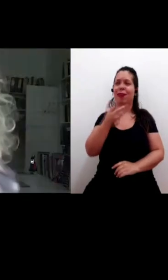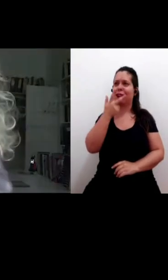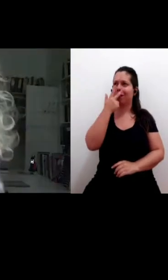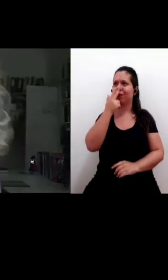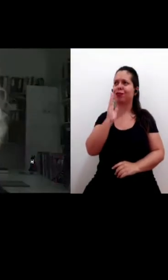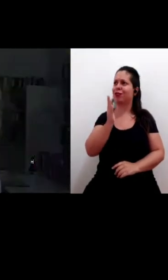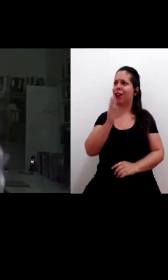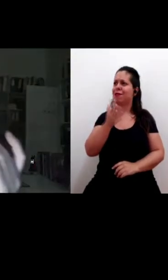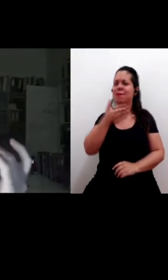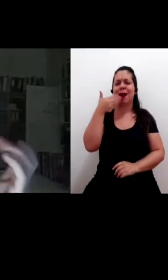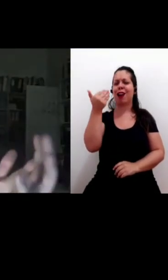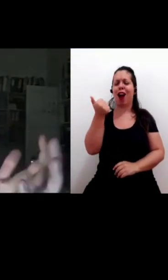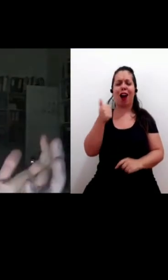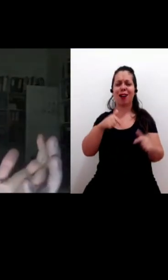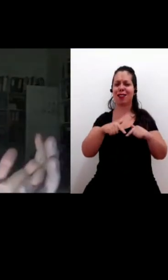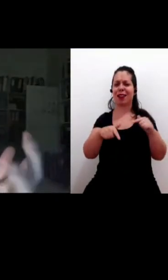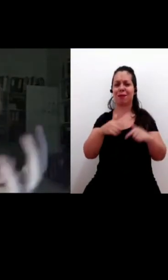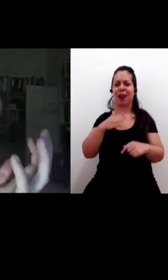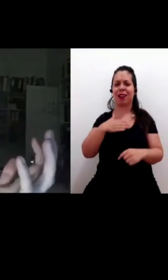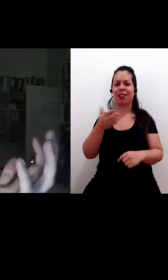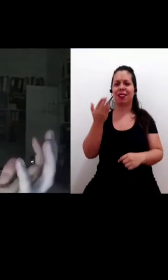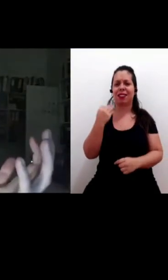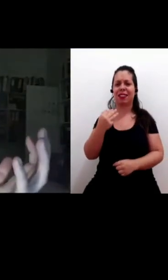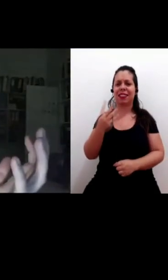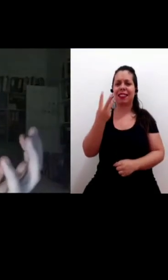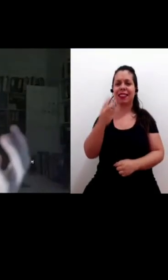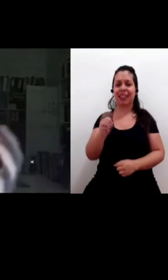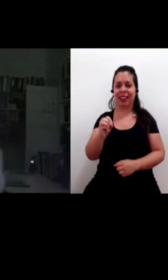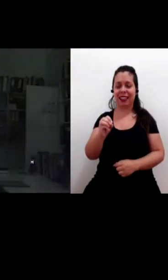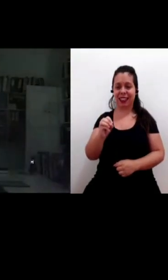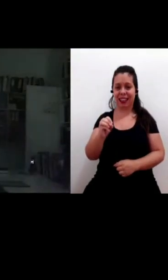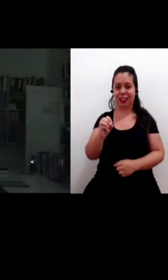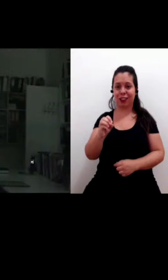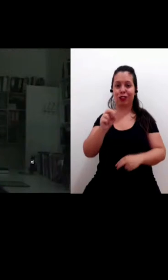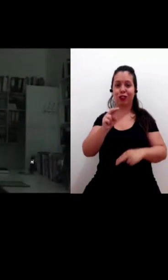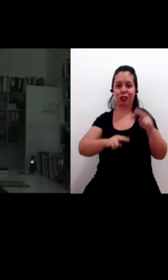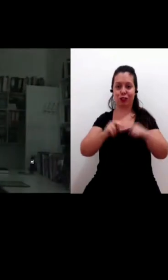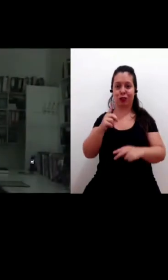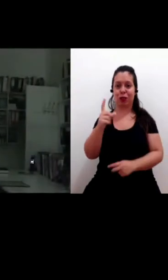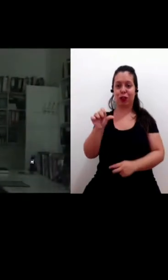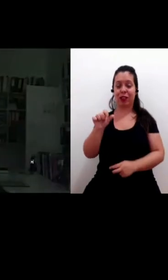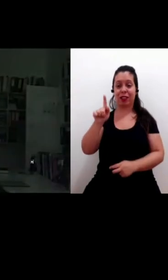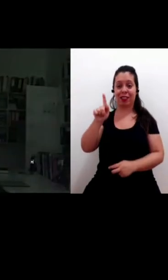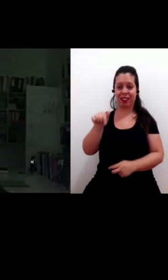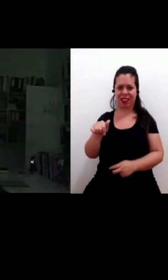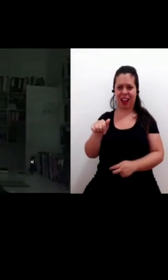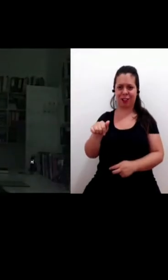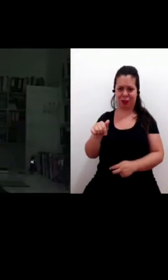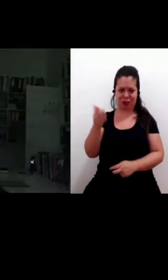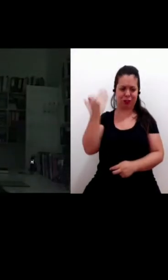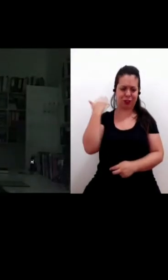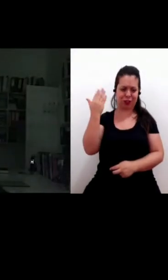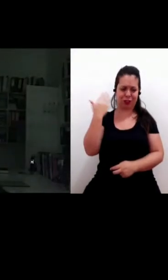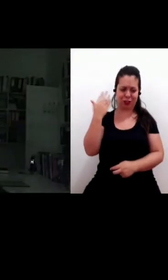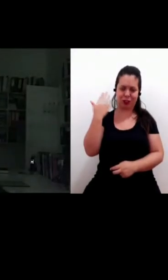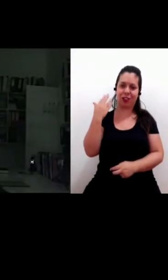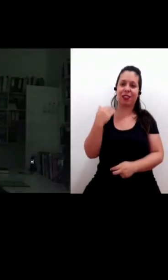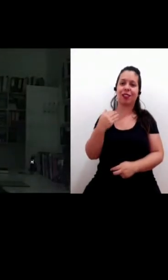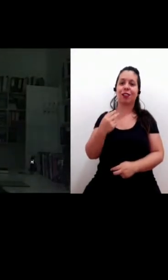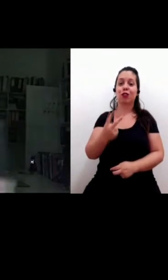June, 1917, i.e. a lot over 100 years ago, two great women were